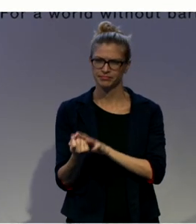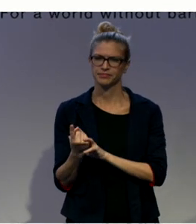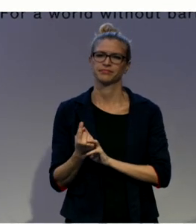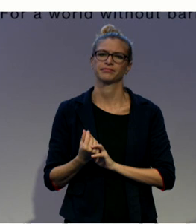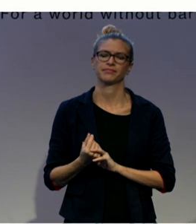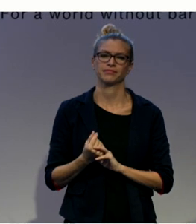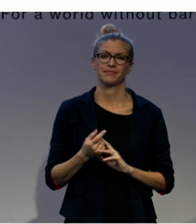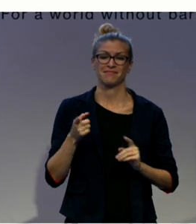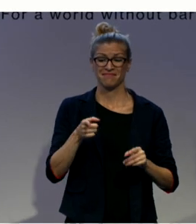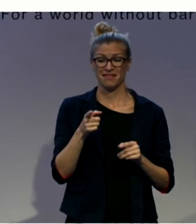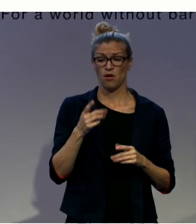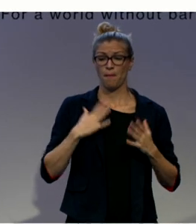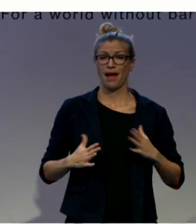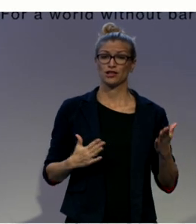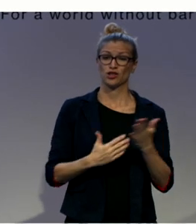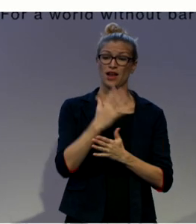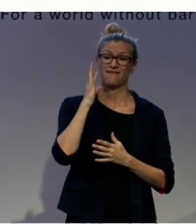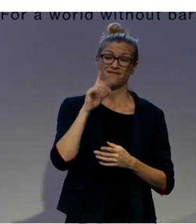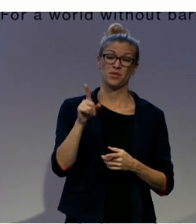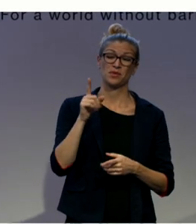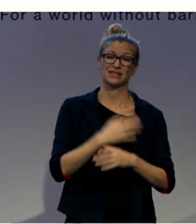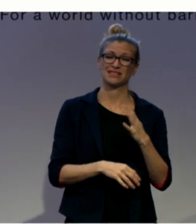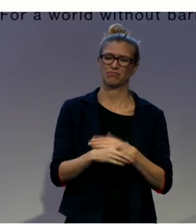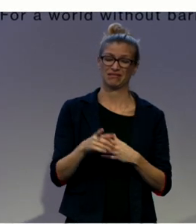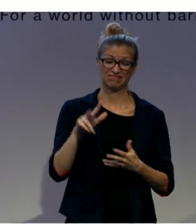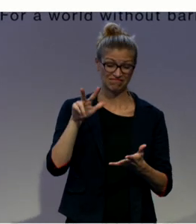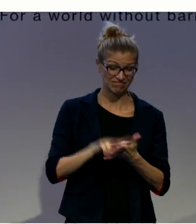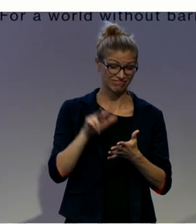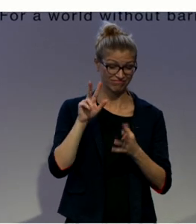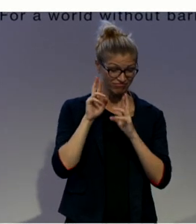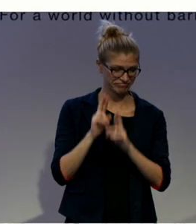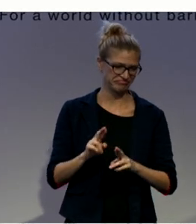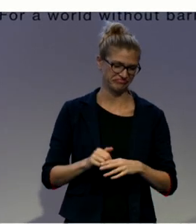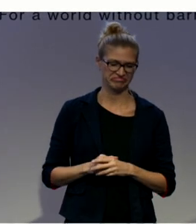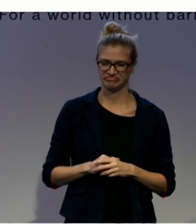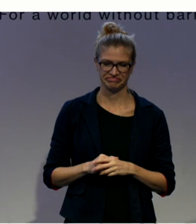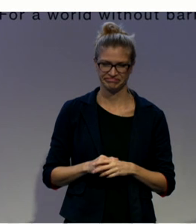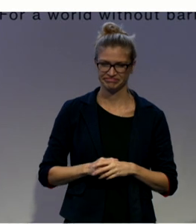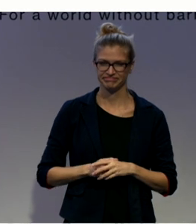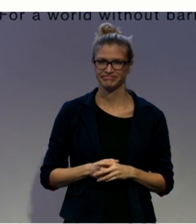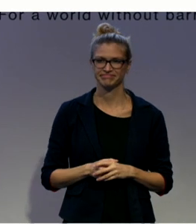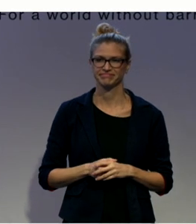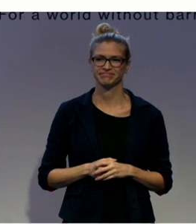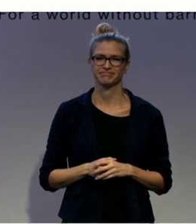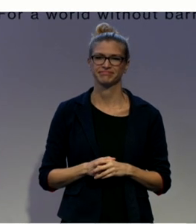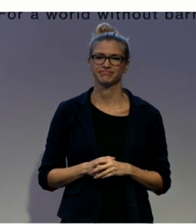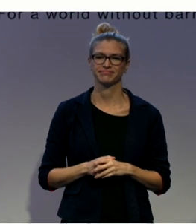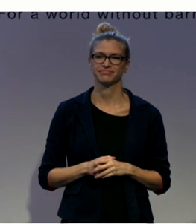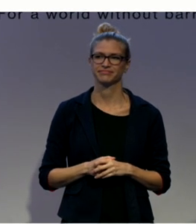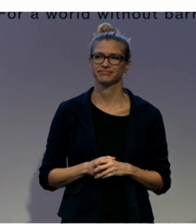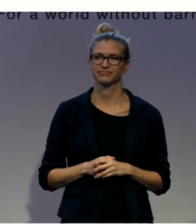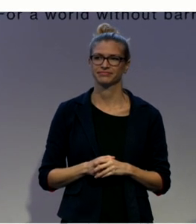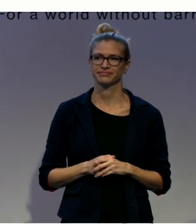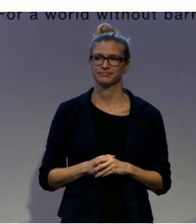not respected. otro gran problema para la persona